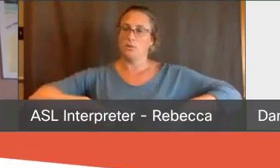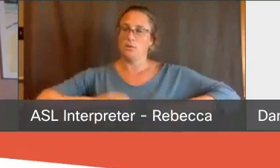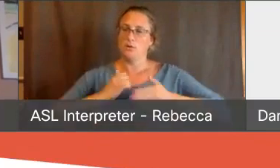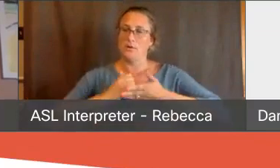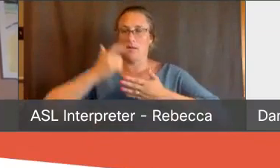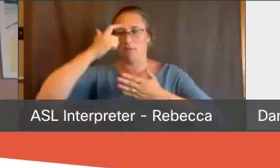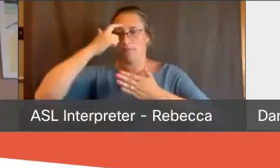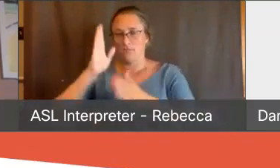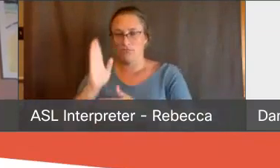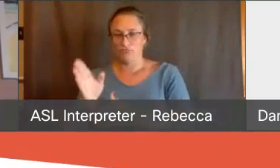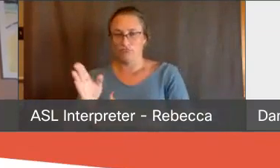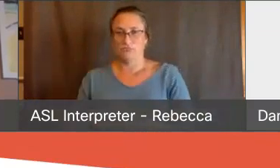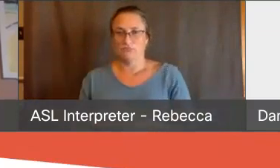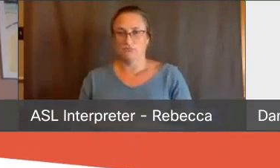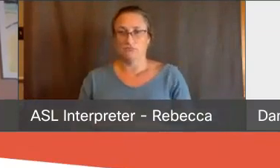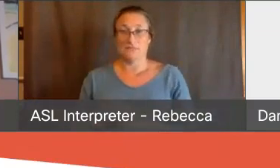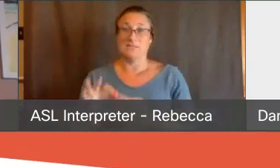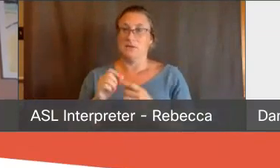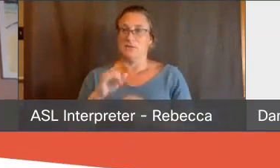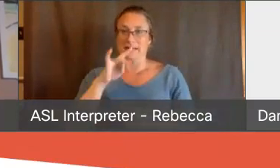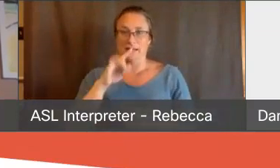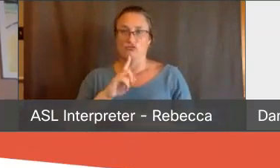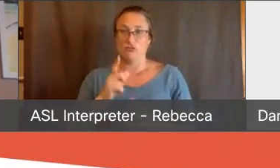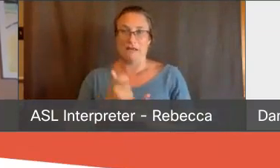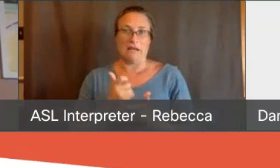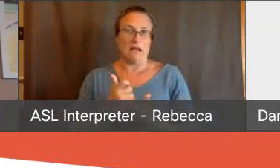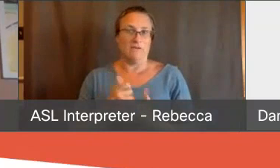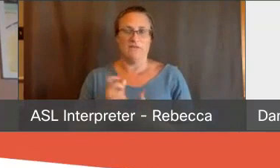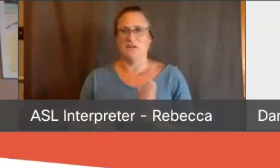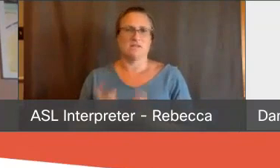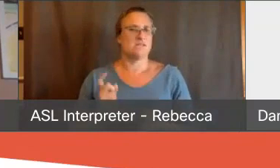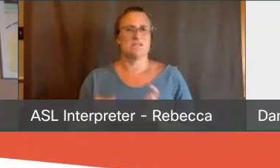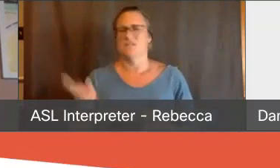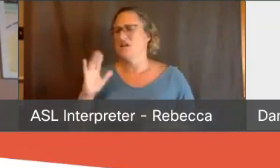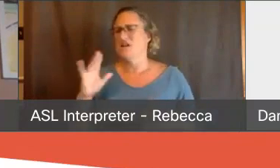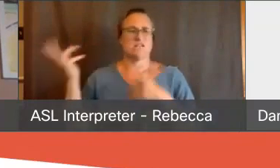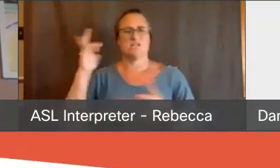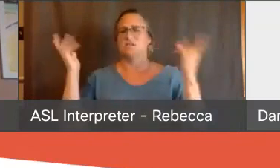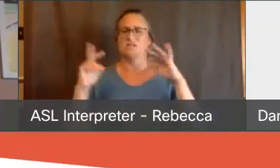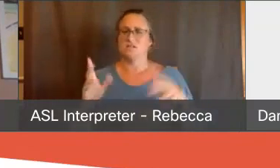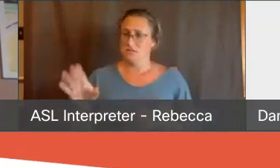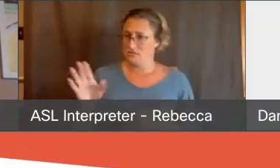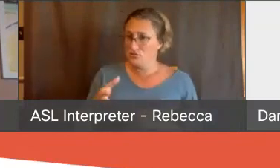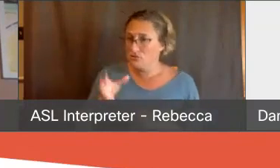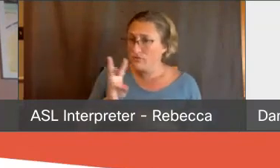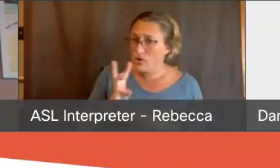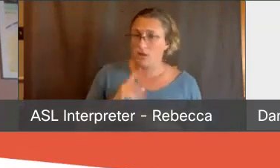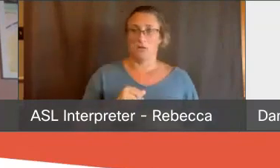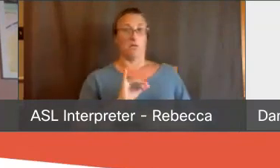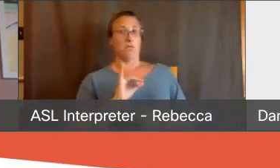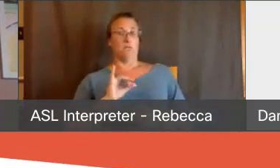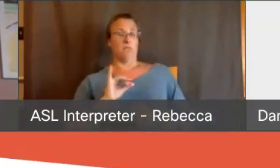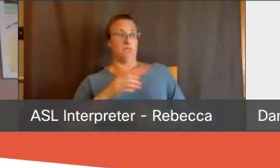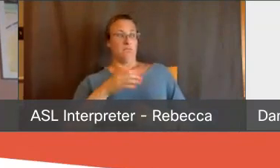used that especially on kids. It's really helpful when you have someone having a tantrum. Getting them a glass of water is not something they expect you to